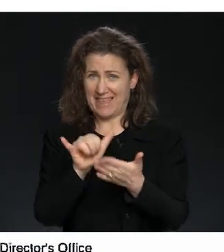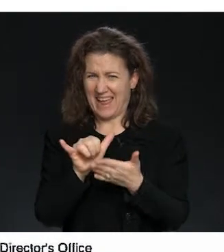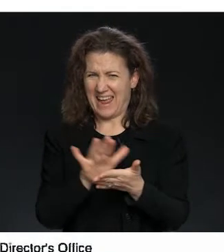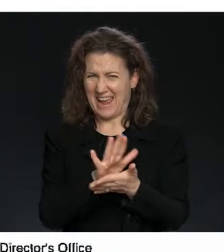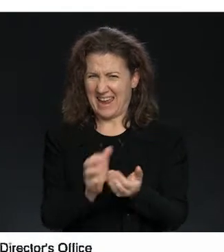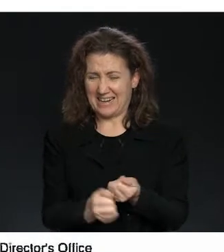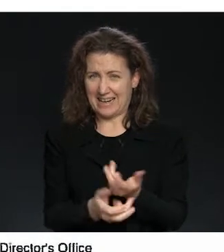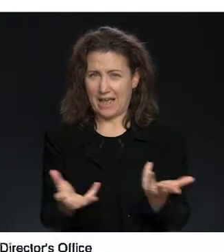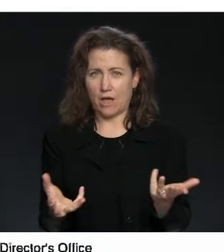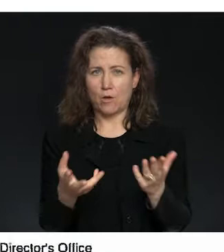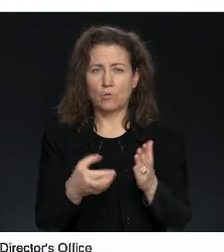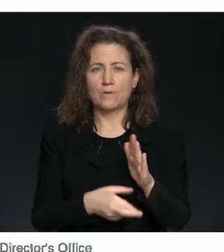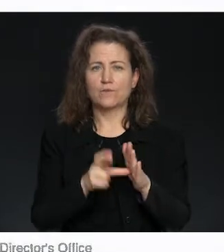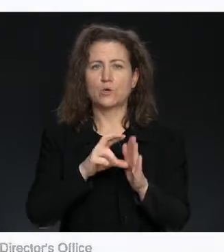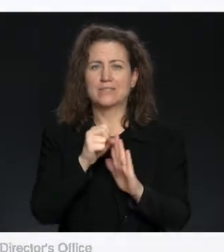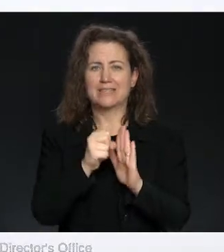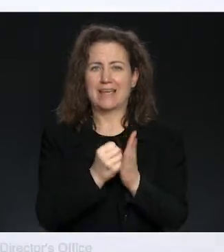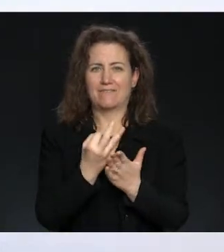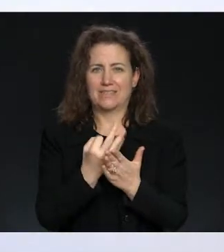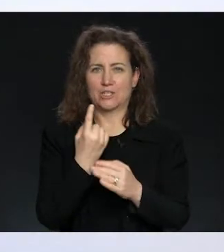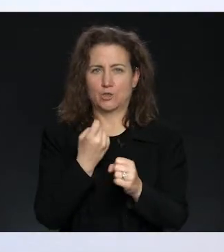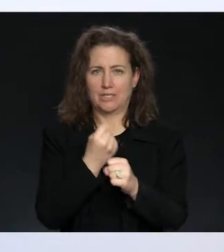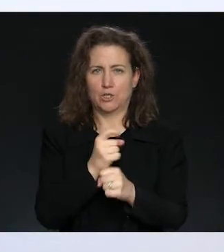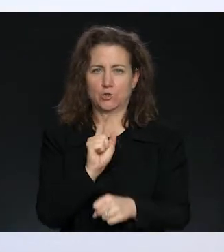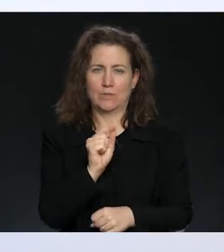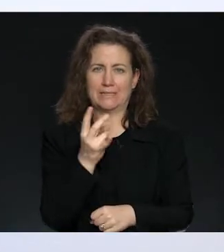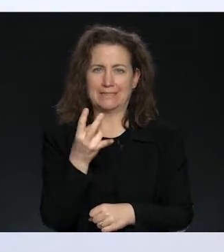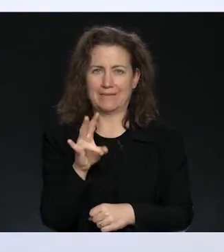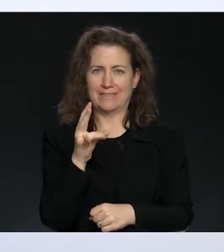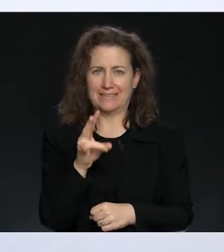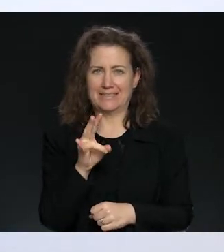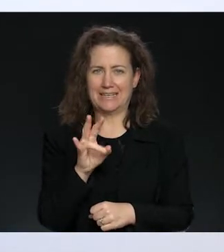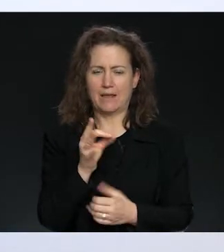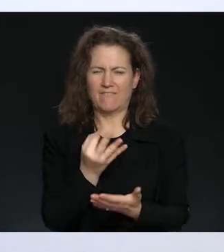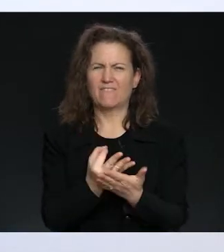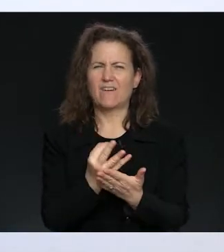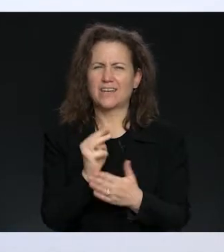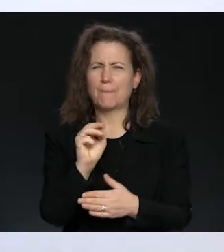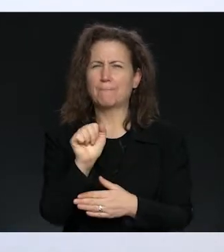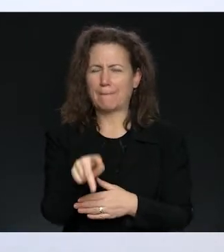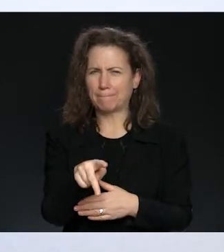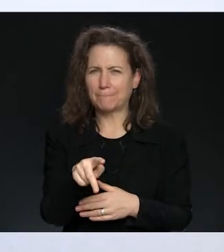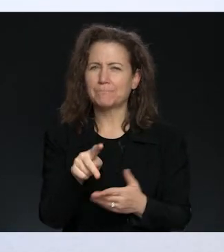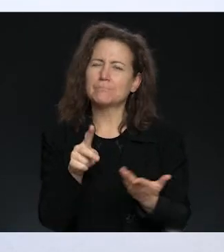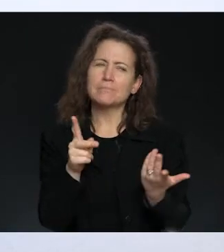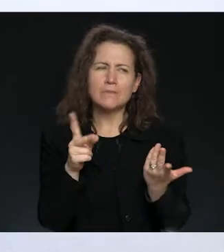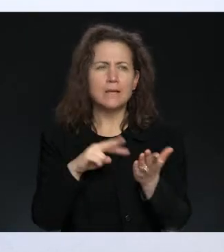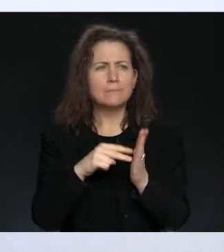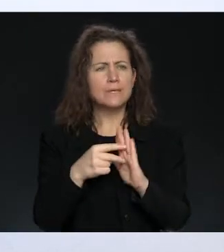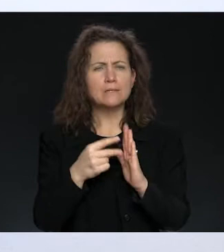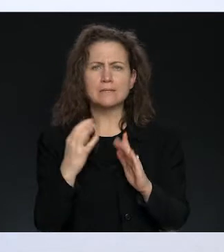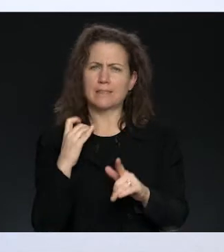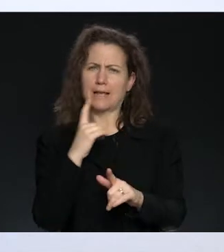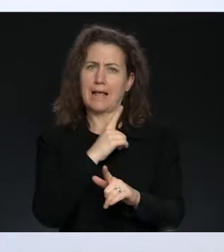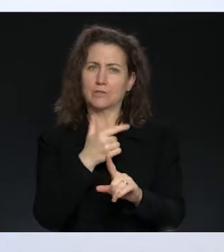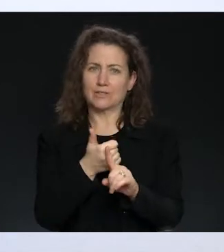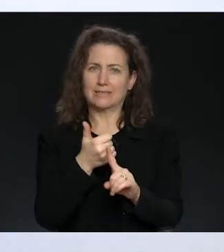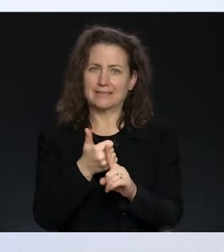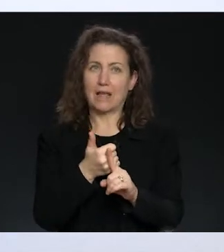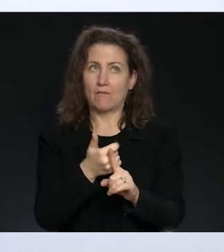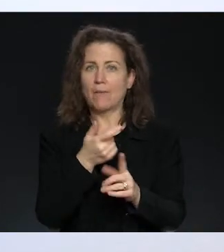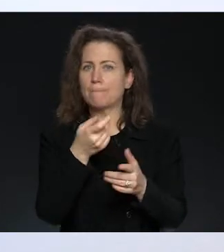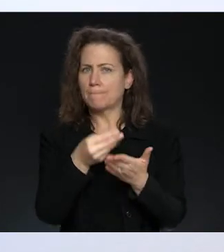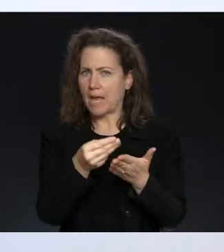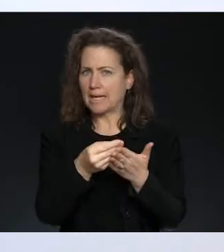year 2017 fund map. So this is actually what the council drew down